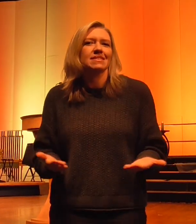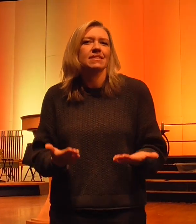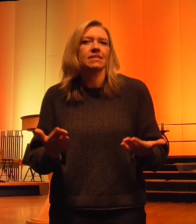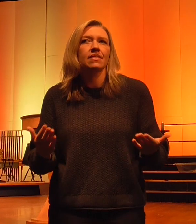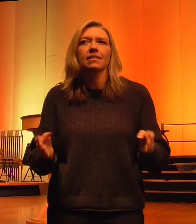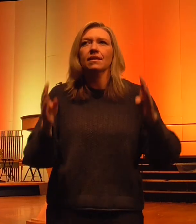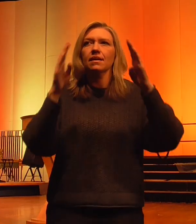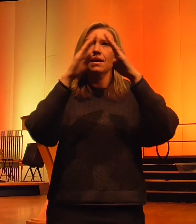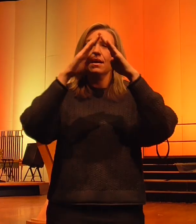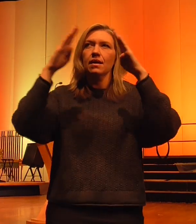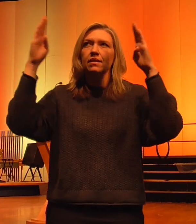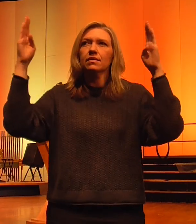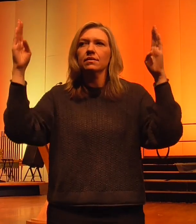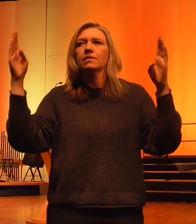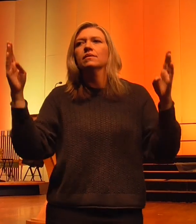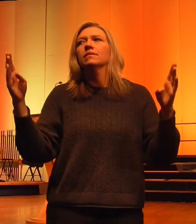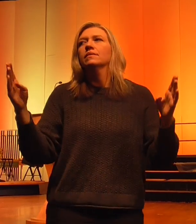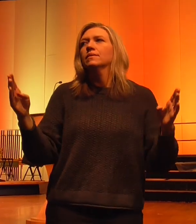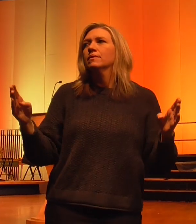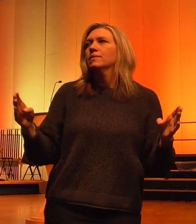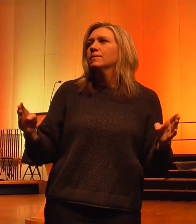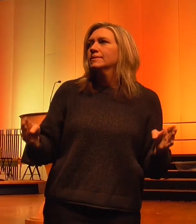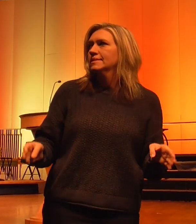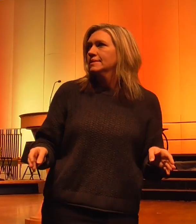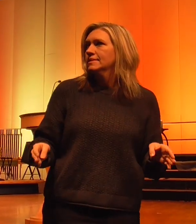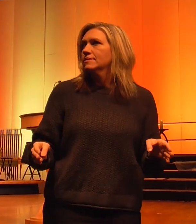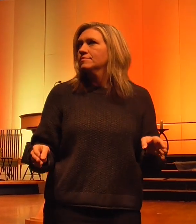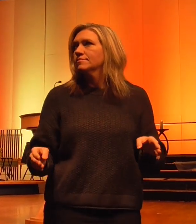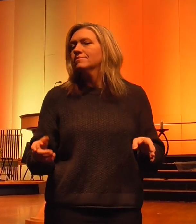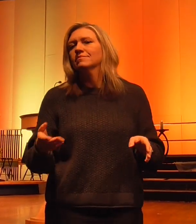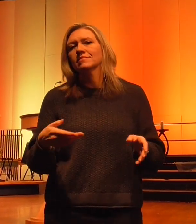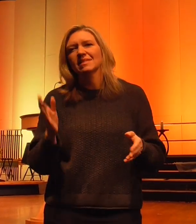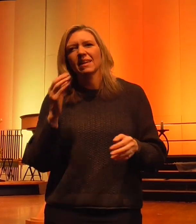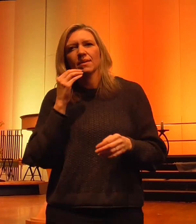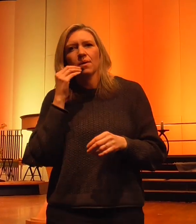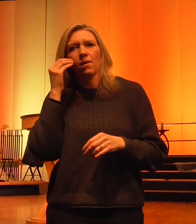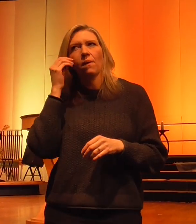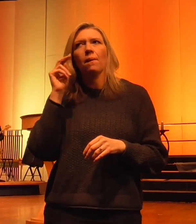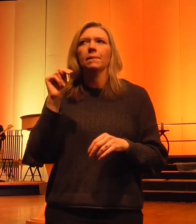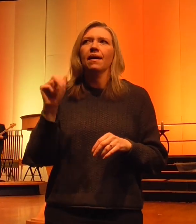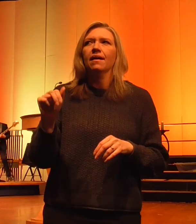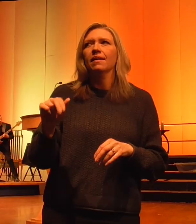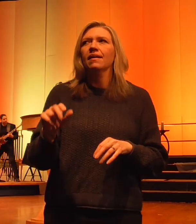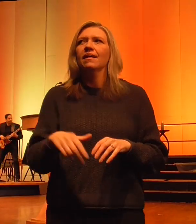in the house. Let's take it home. La, la, la, la.